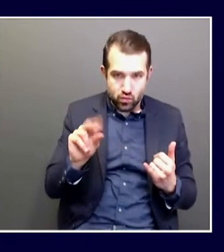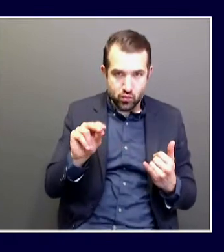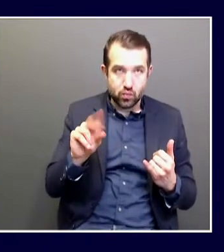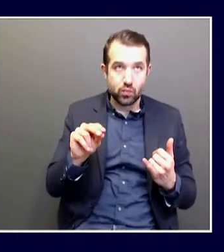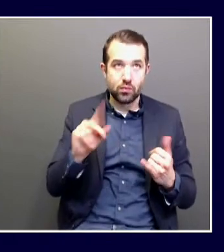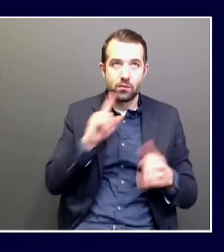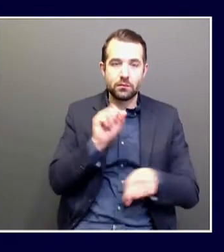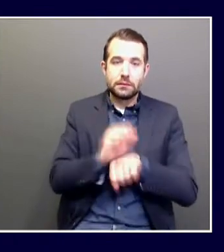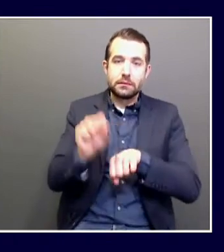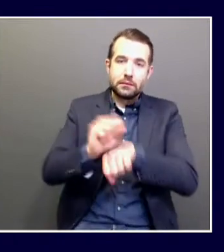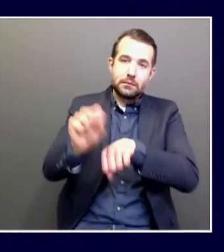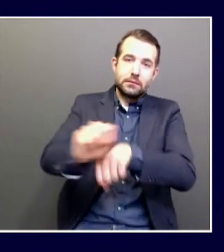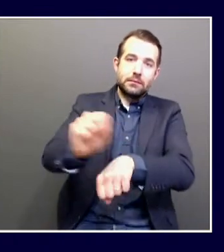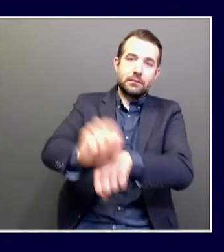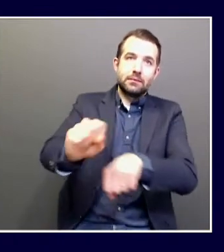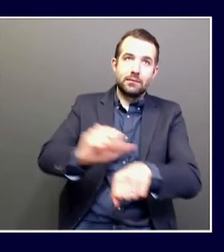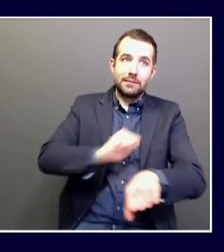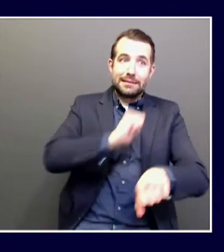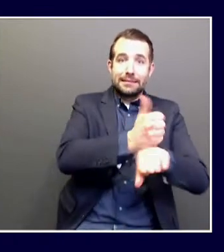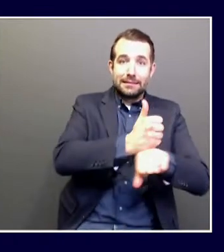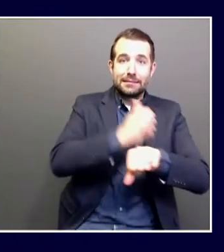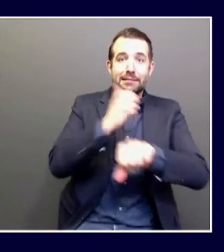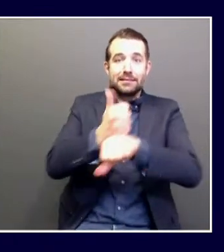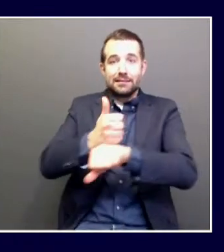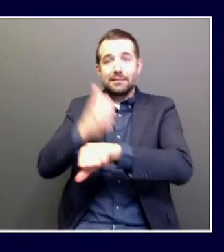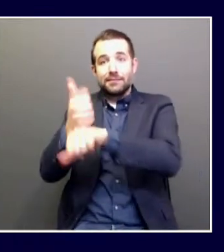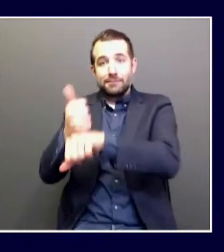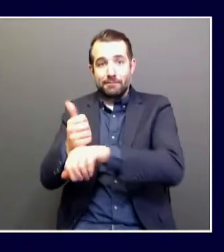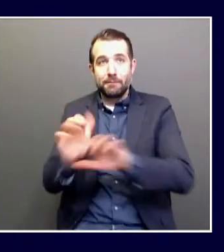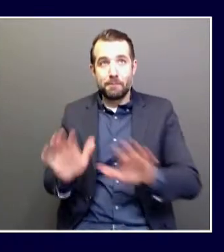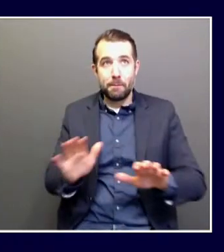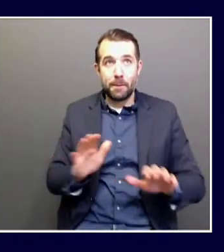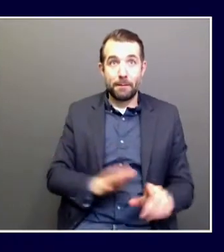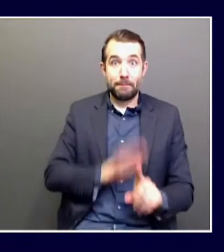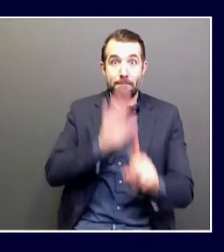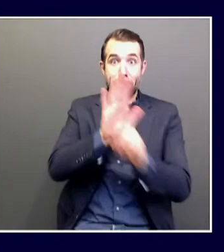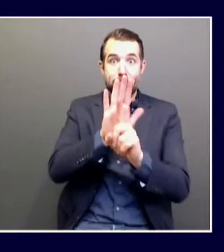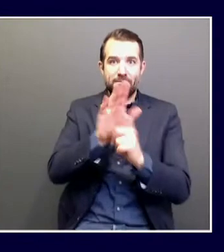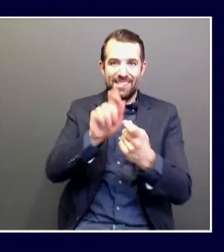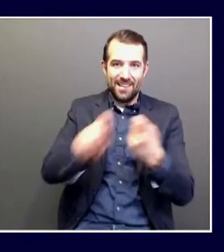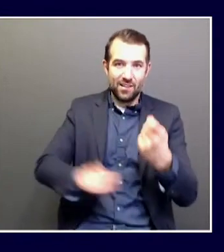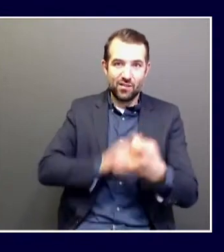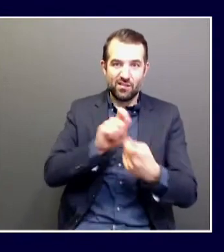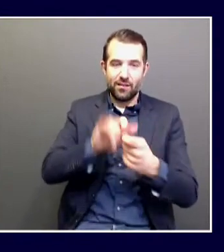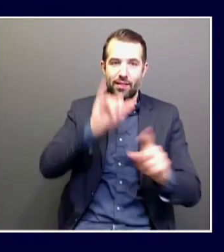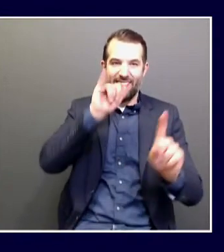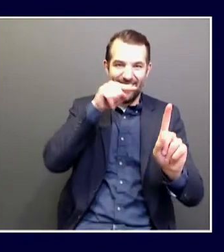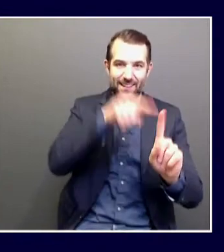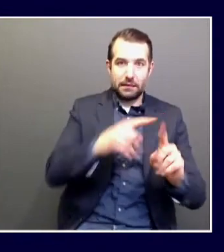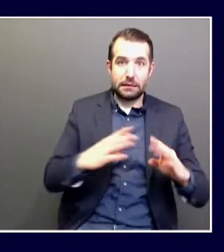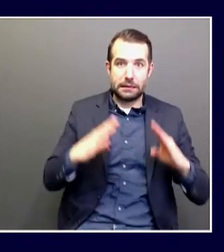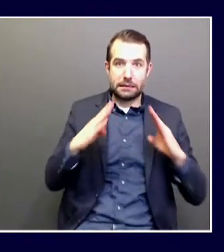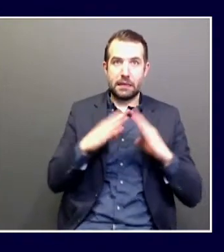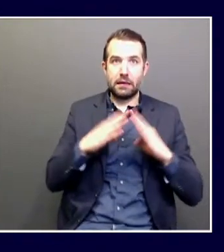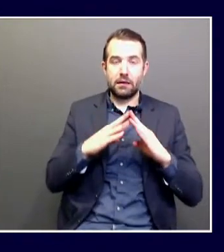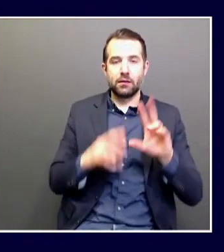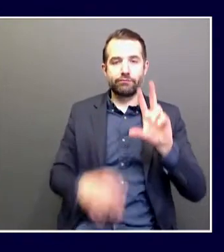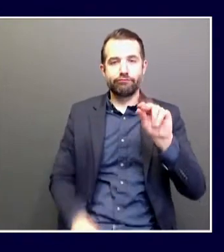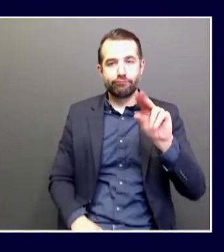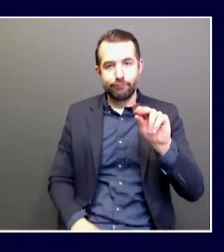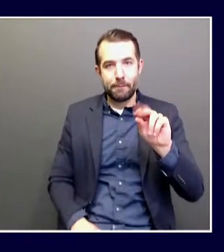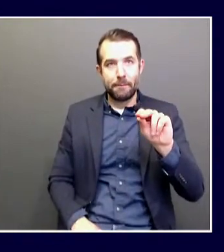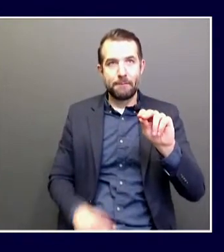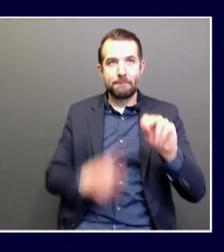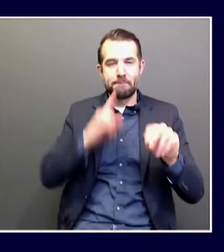to maybe not necessarily to the places that you noted, but to certainly places that are within the catchment area of